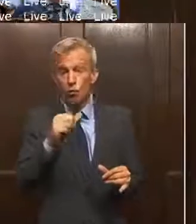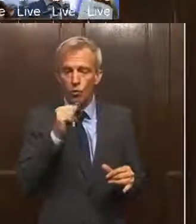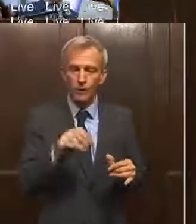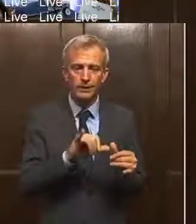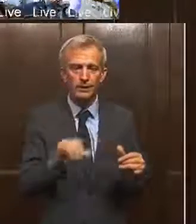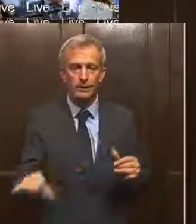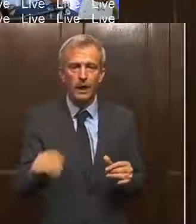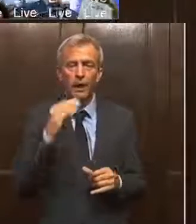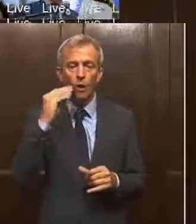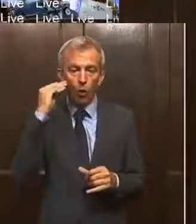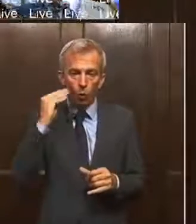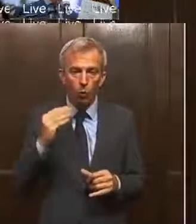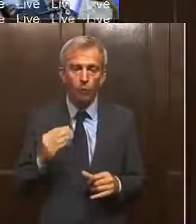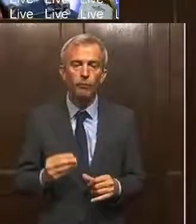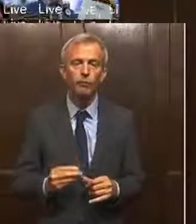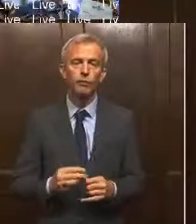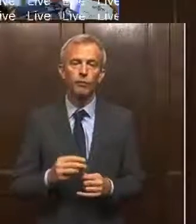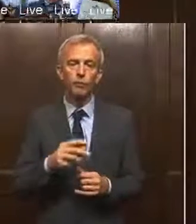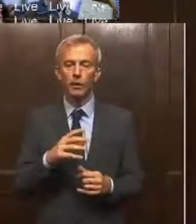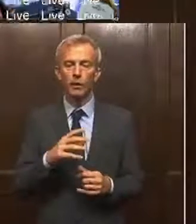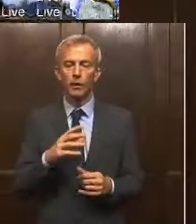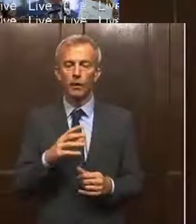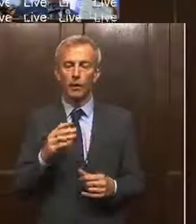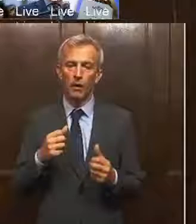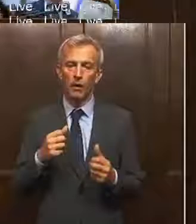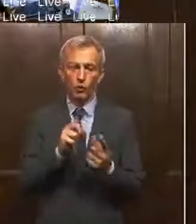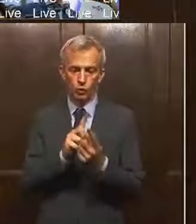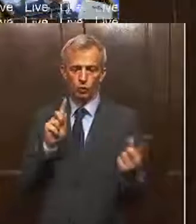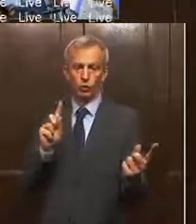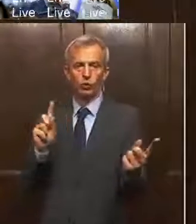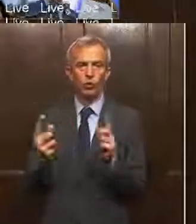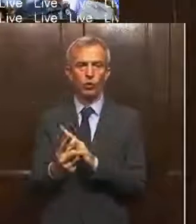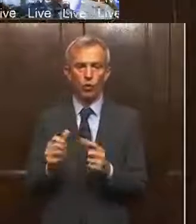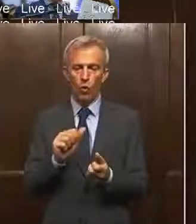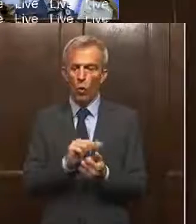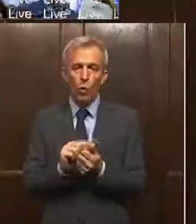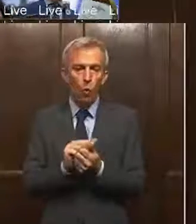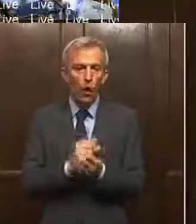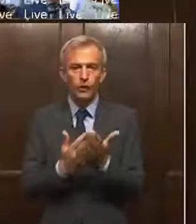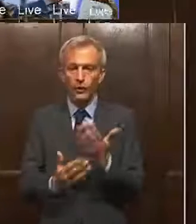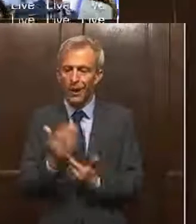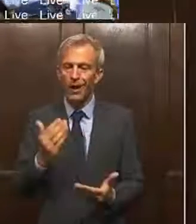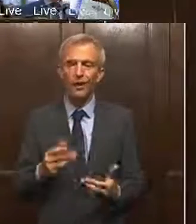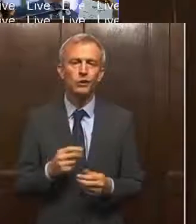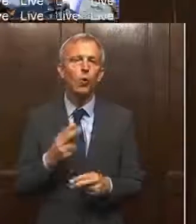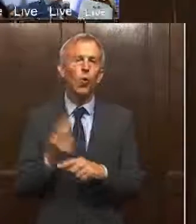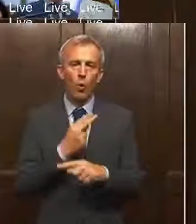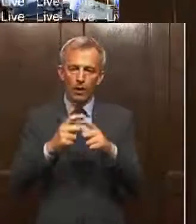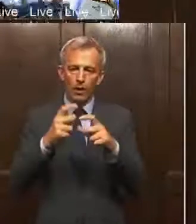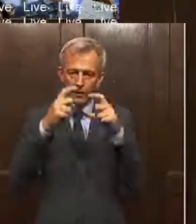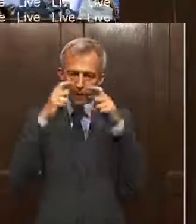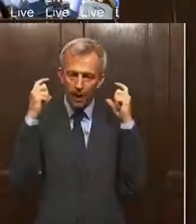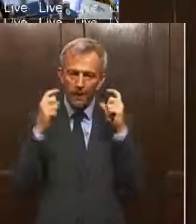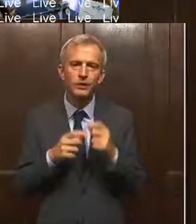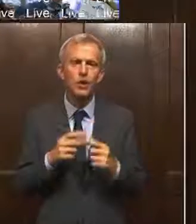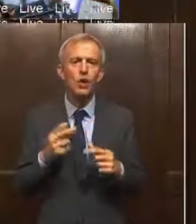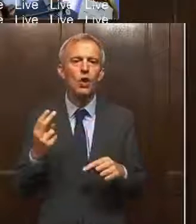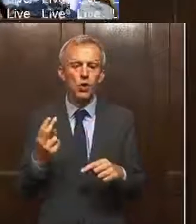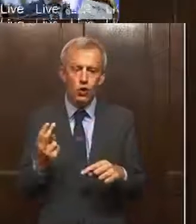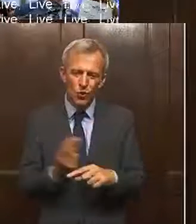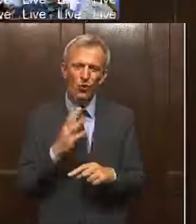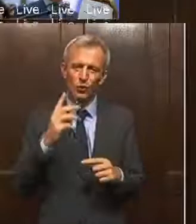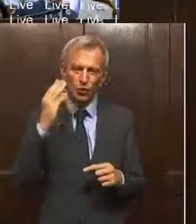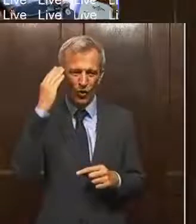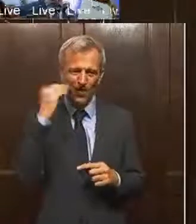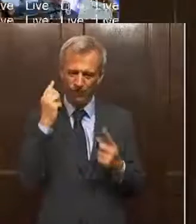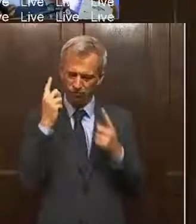each day of staying home, of social distancing, of washing our hands, of wearing your masks, of using your head to